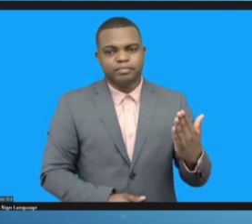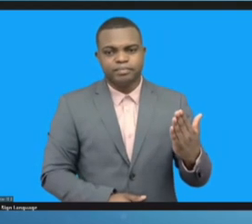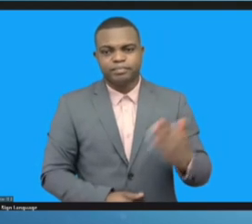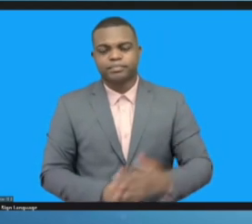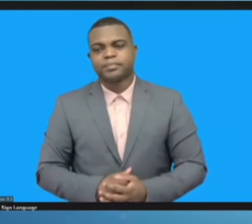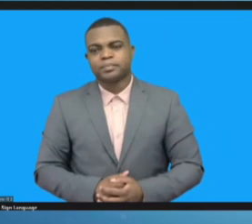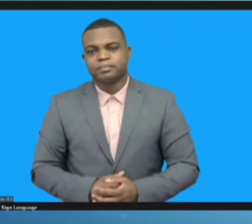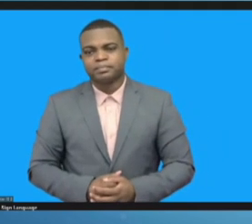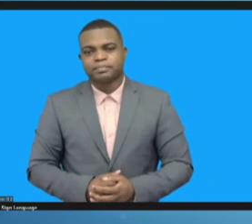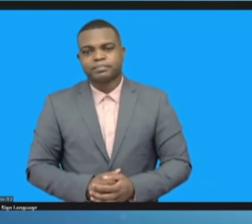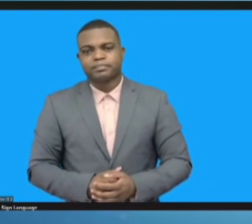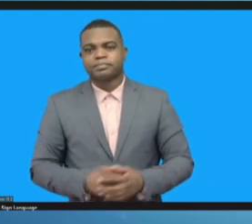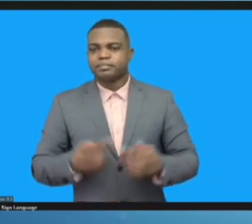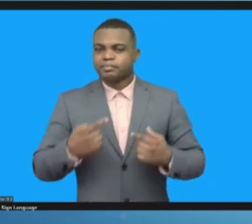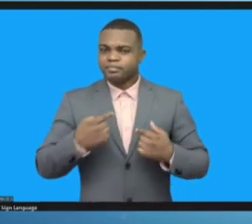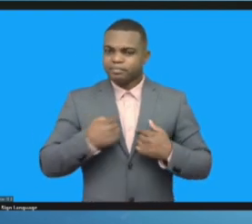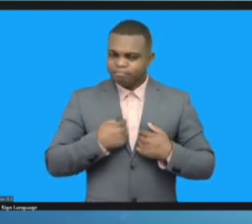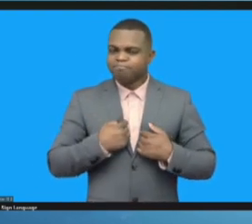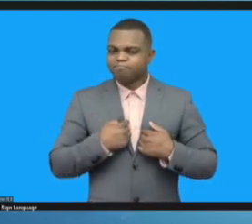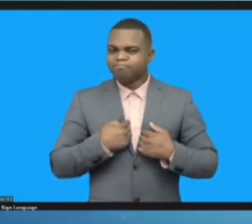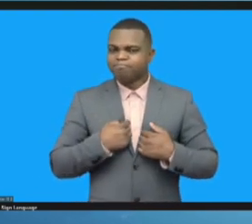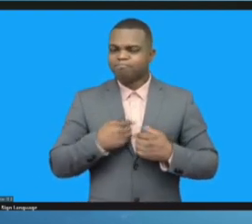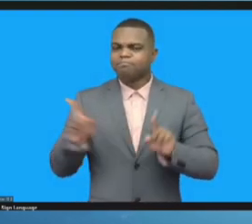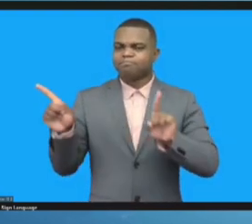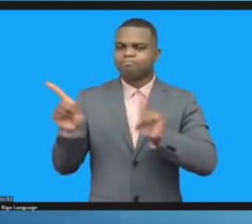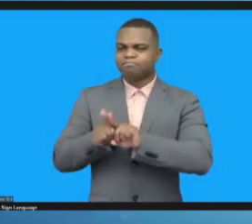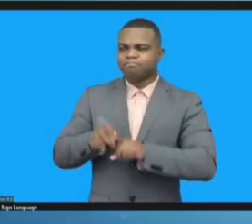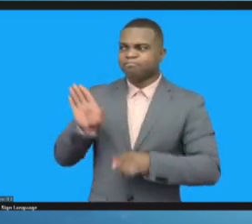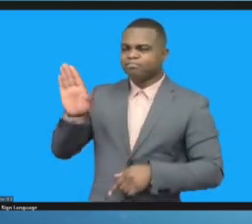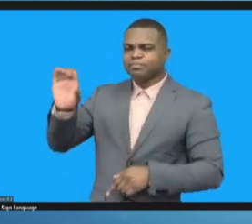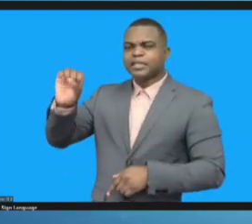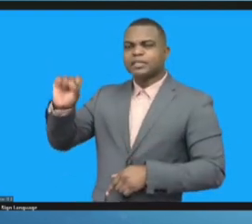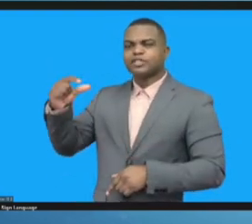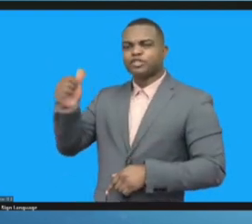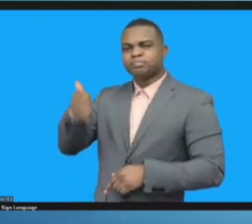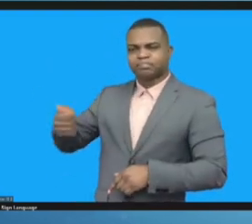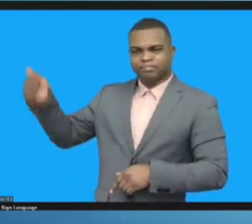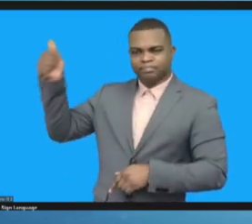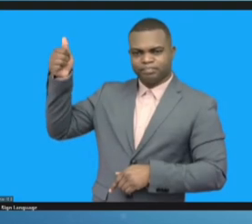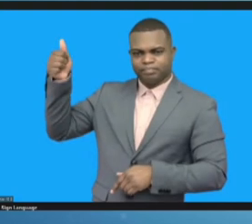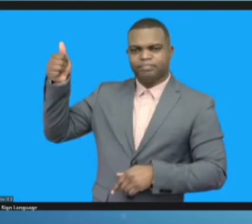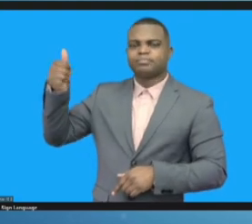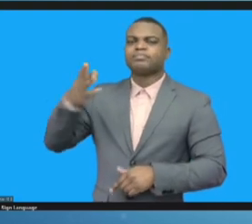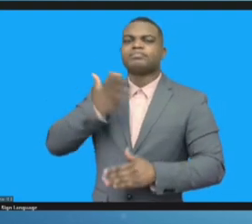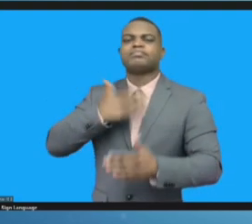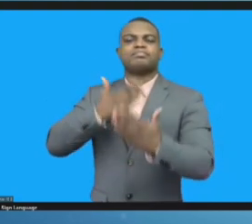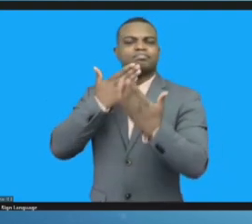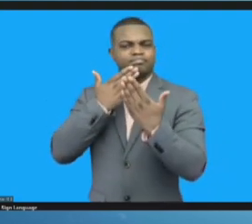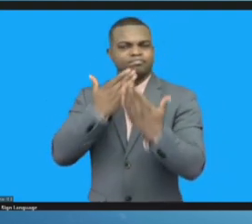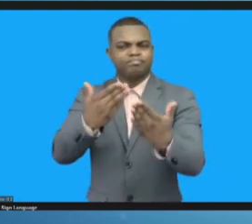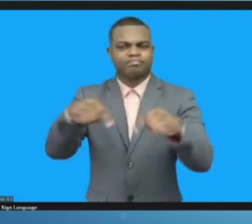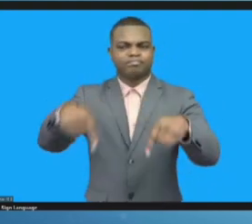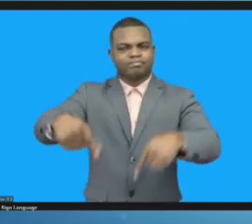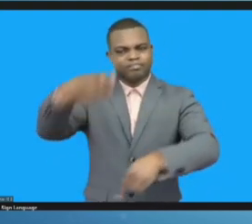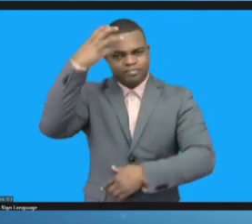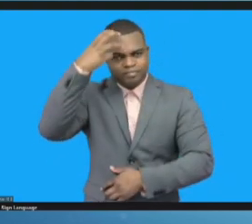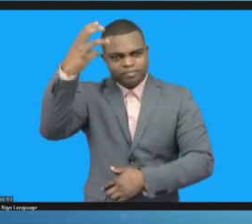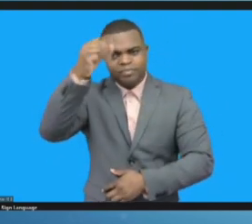our host, the government of Ethiopia, for bringing this important meeting back to its origin.